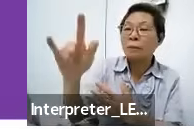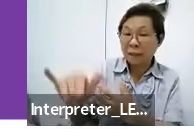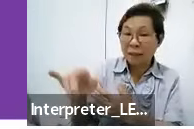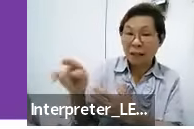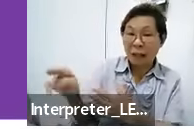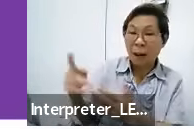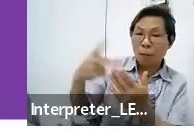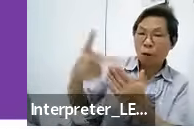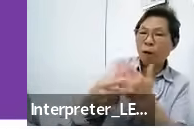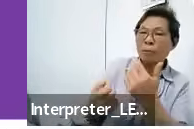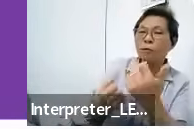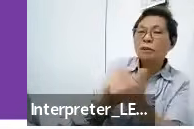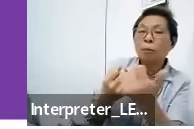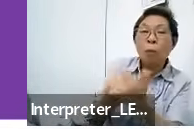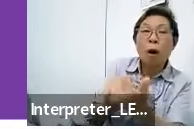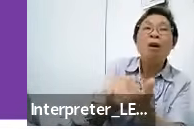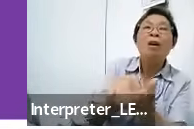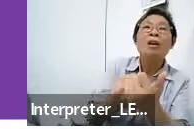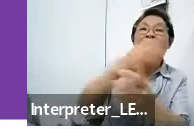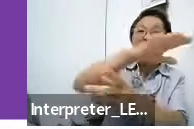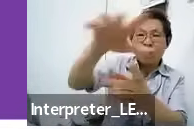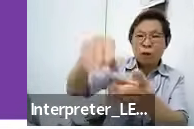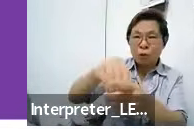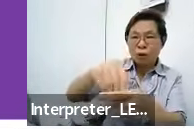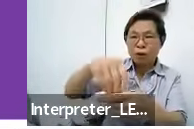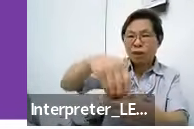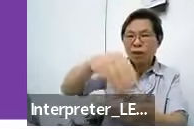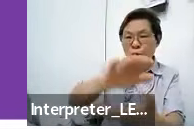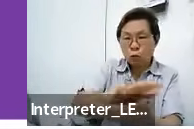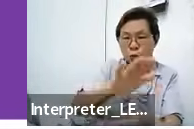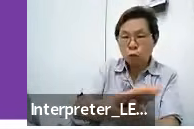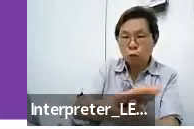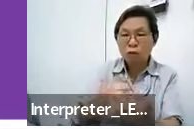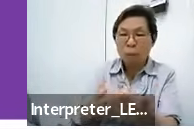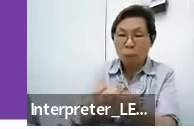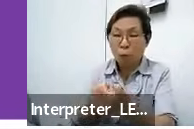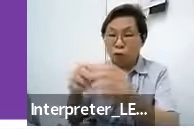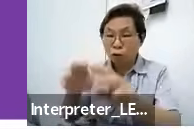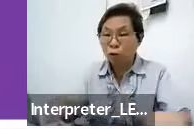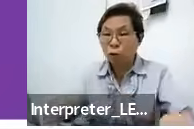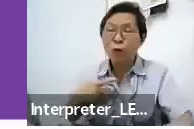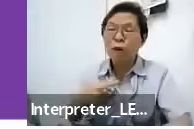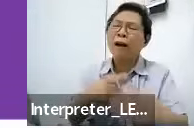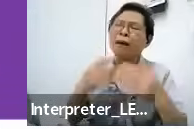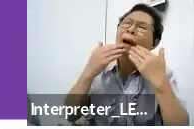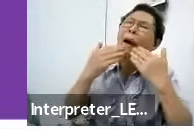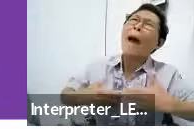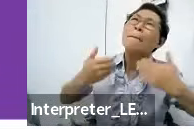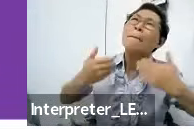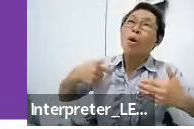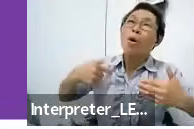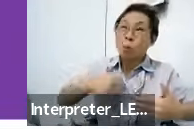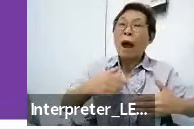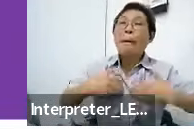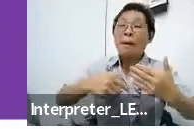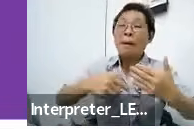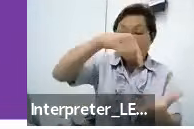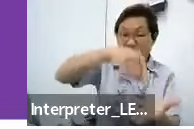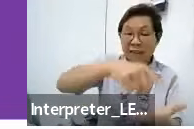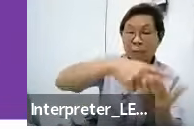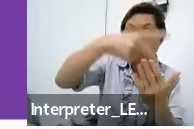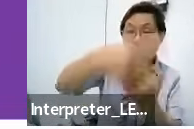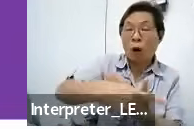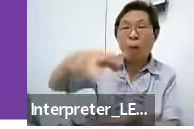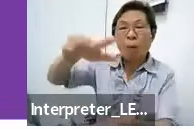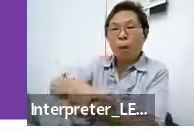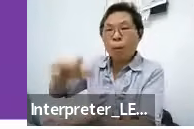to support students with inclusion in the schools. And we were very grateful that this program was recognized